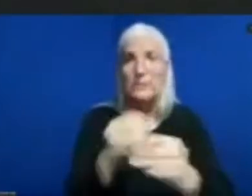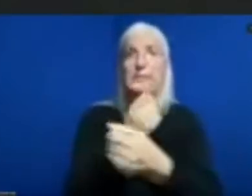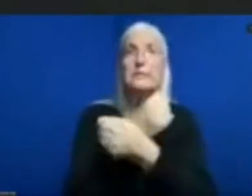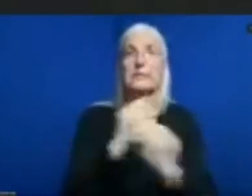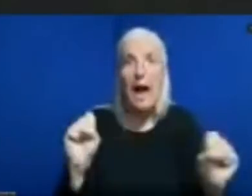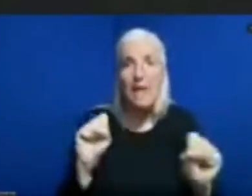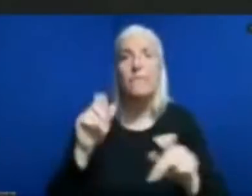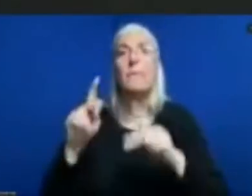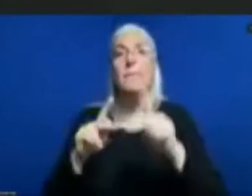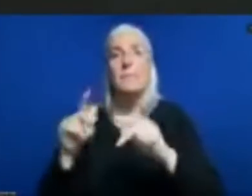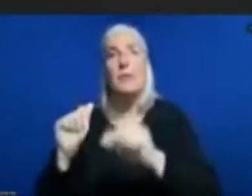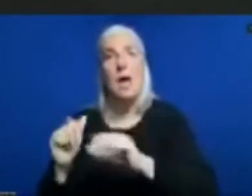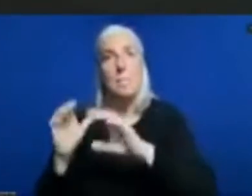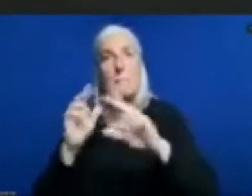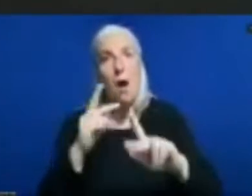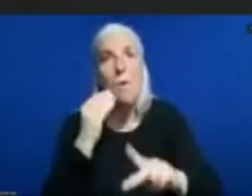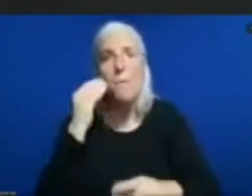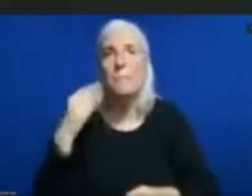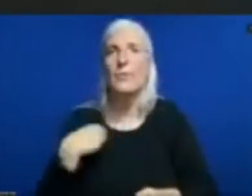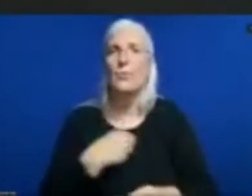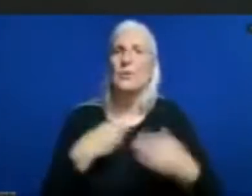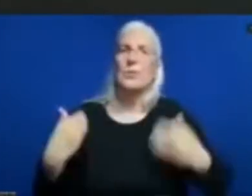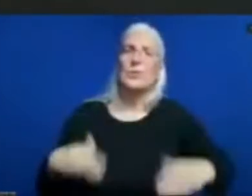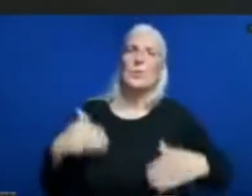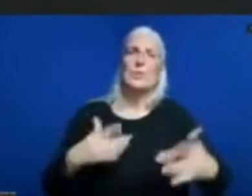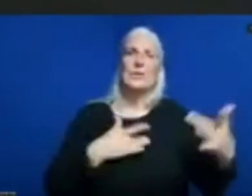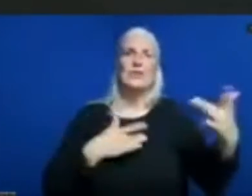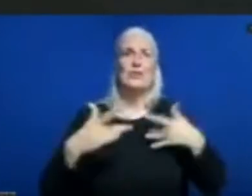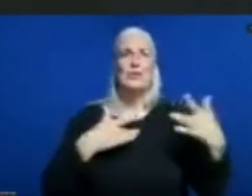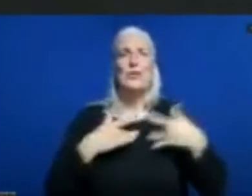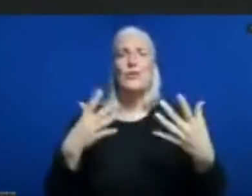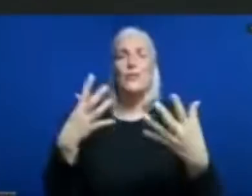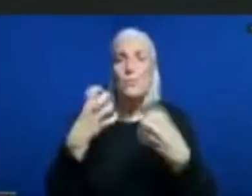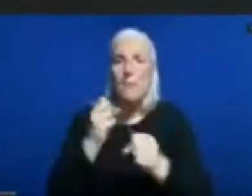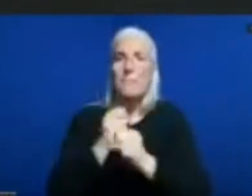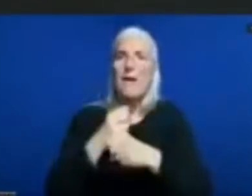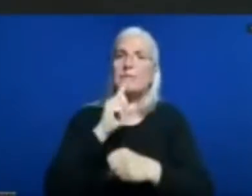homes. This is a regional disaster in that